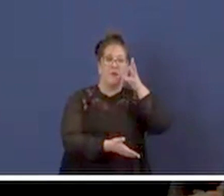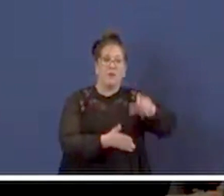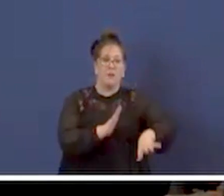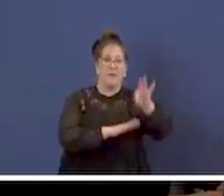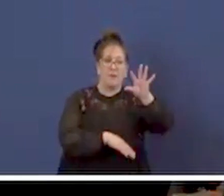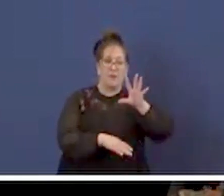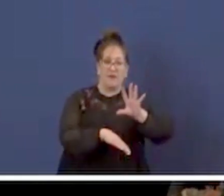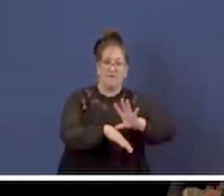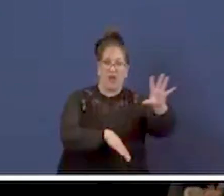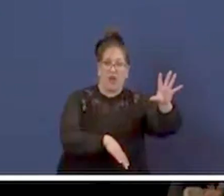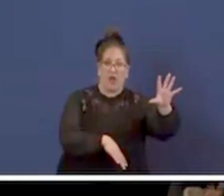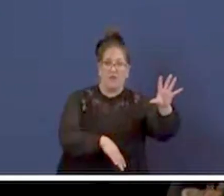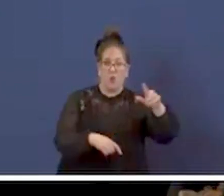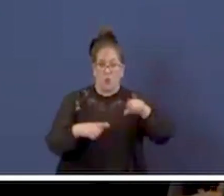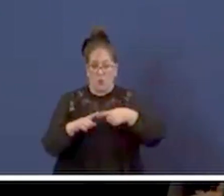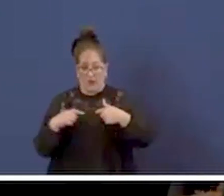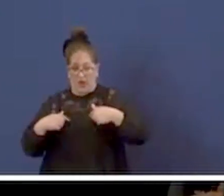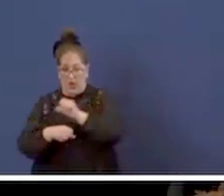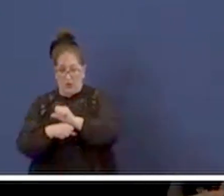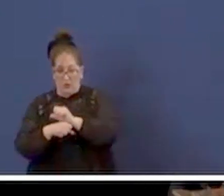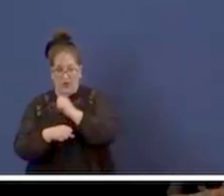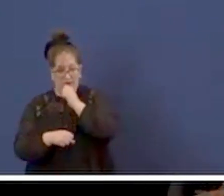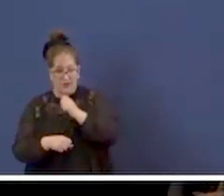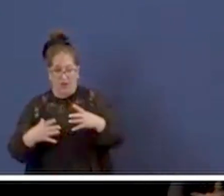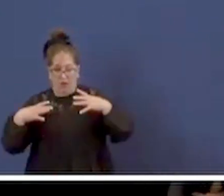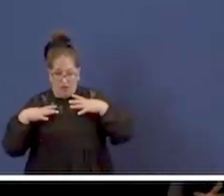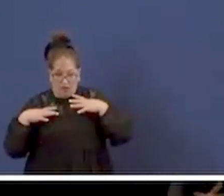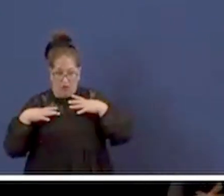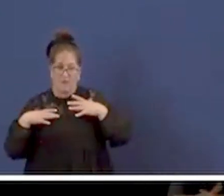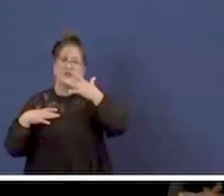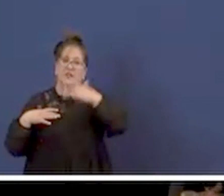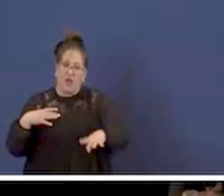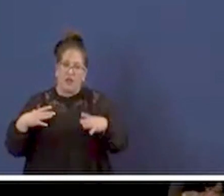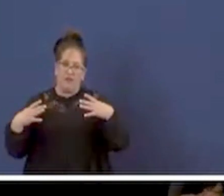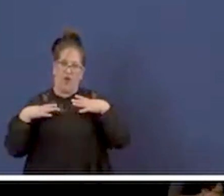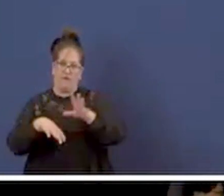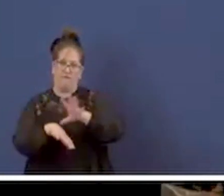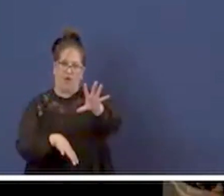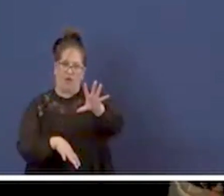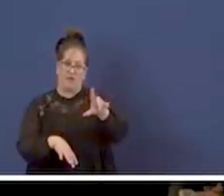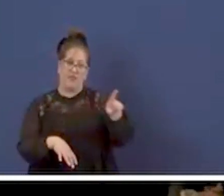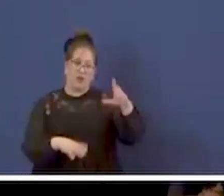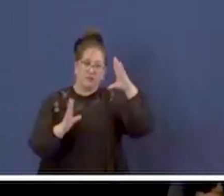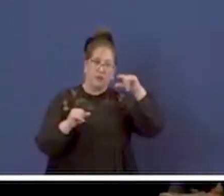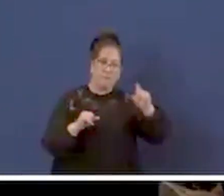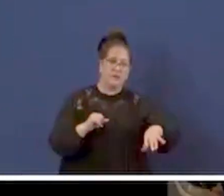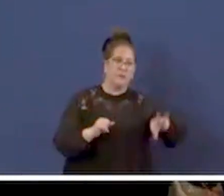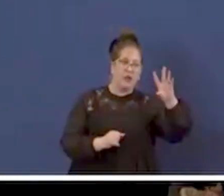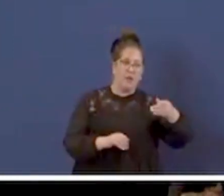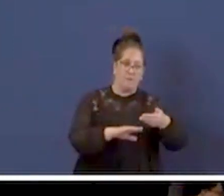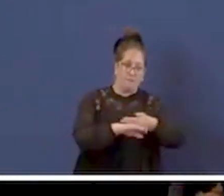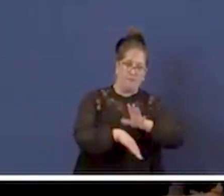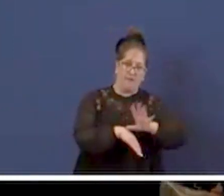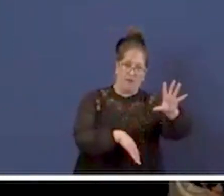I don't know about y'all, but when I worked, I didn't get off till, if I was lucky, if I got off at 5 p.m. and they're expected to pick their children up. So